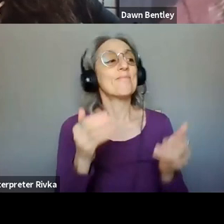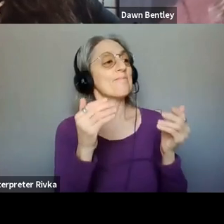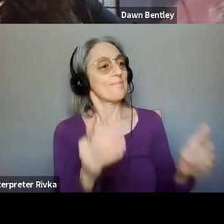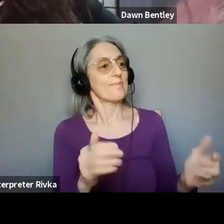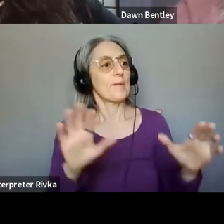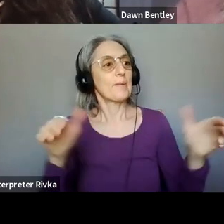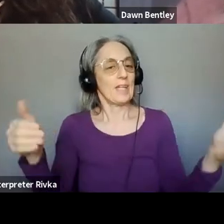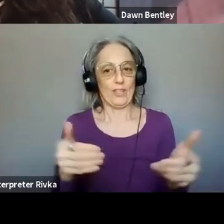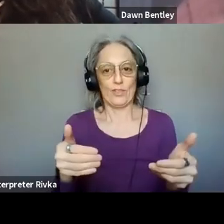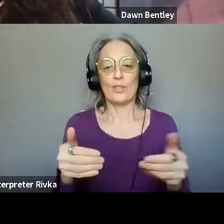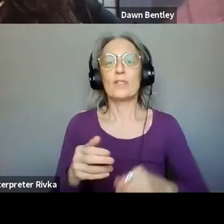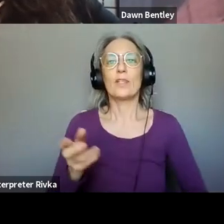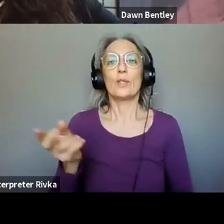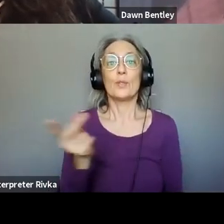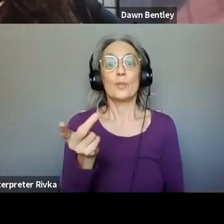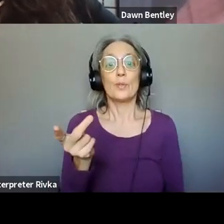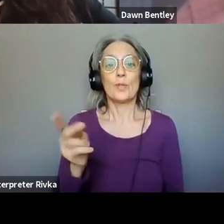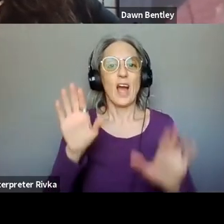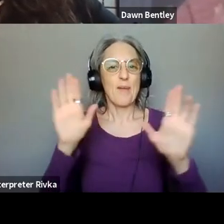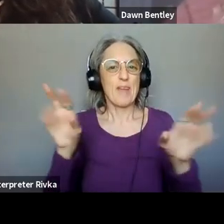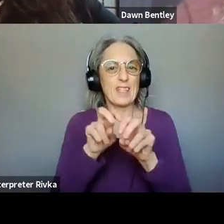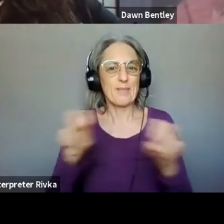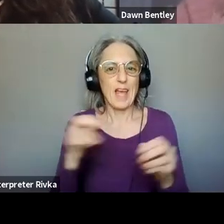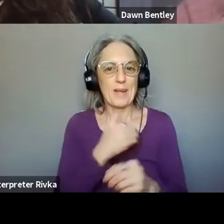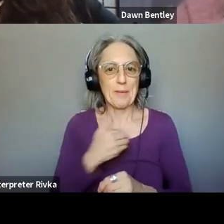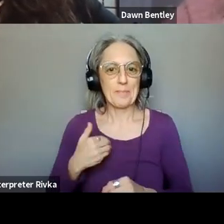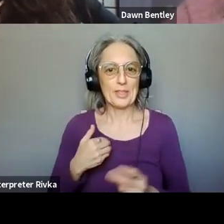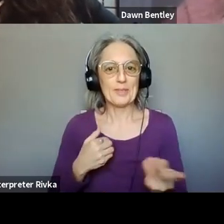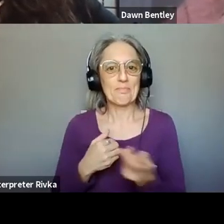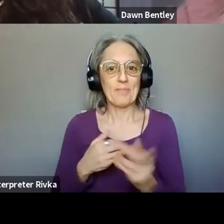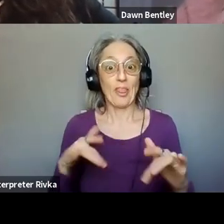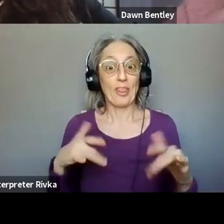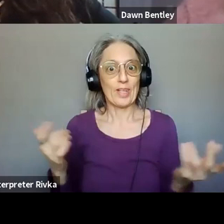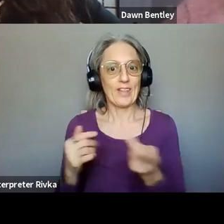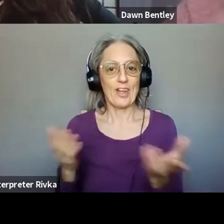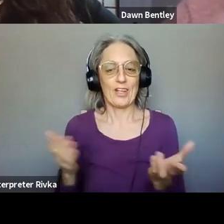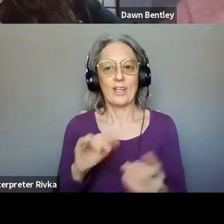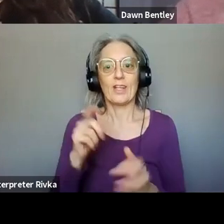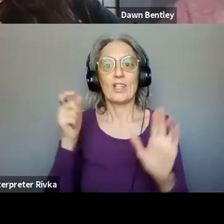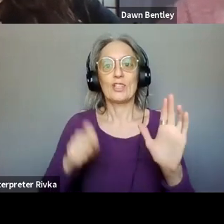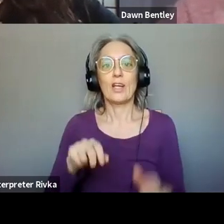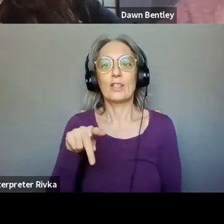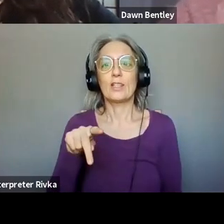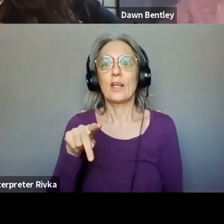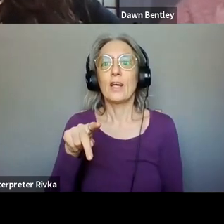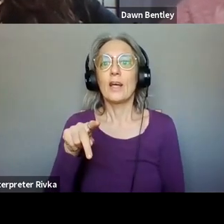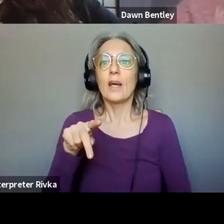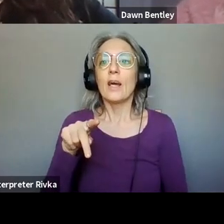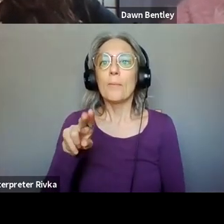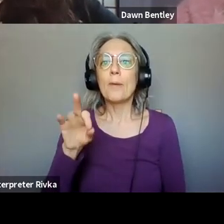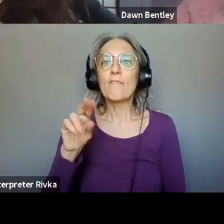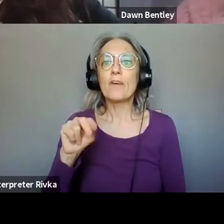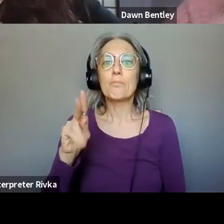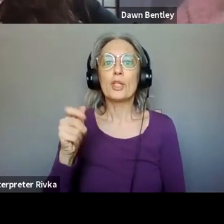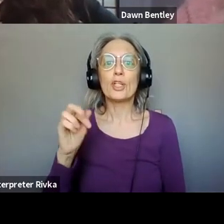am going to introduce our 2 amazing panelists that we are thrilled to have here with us. We have Judge Puffenberger. Judge Jack